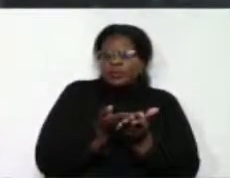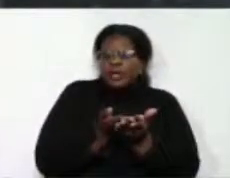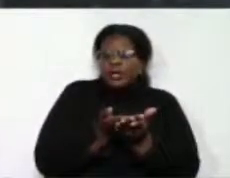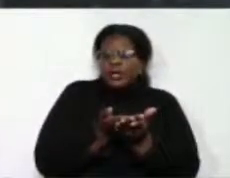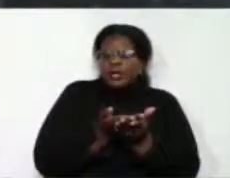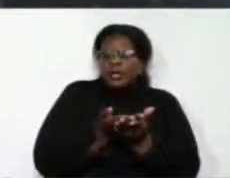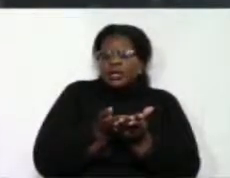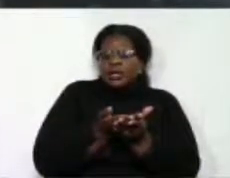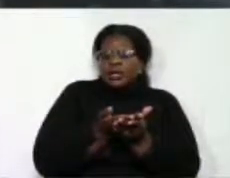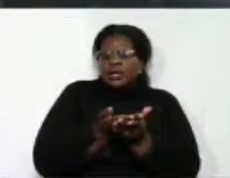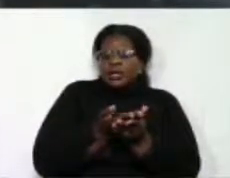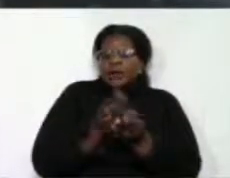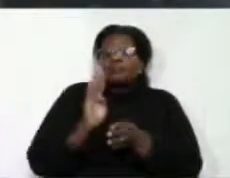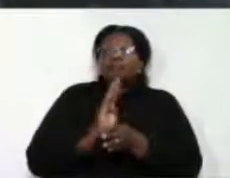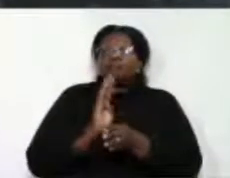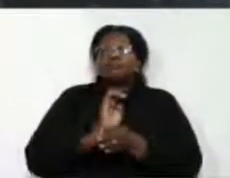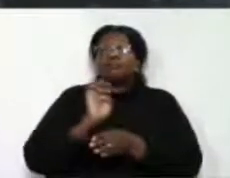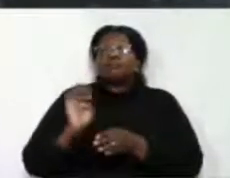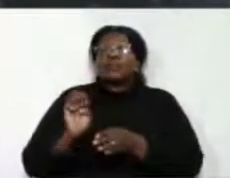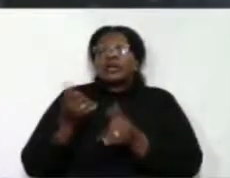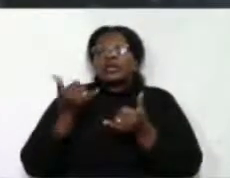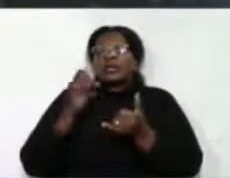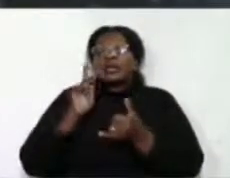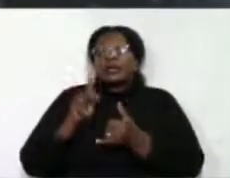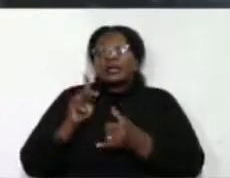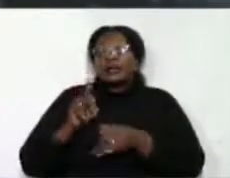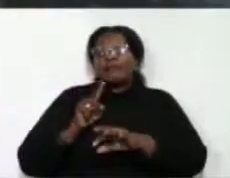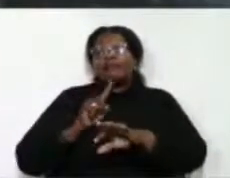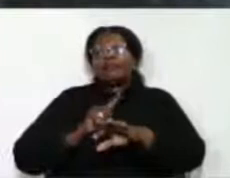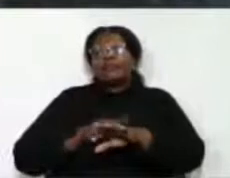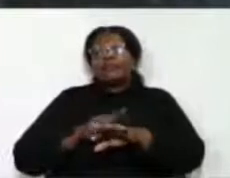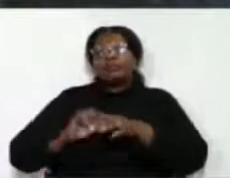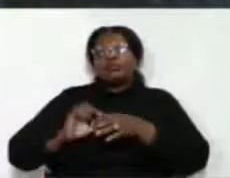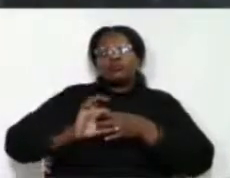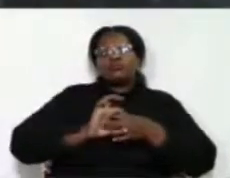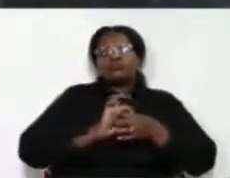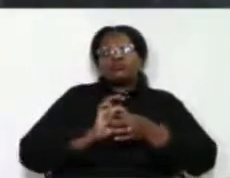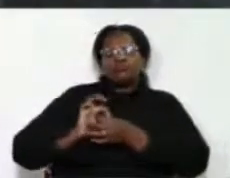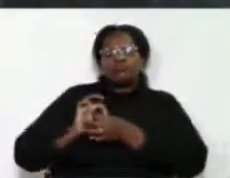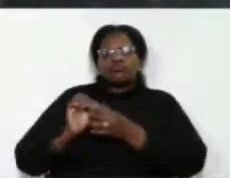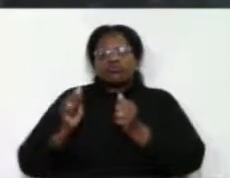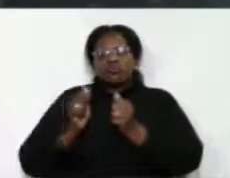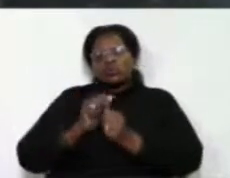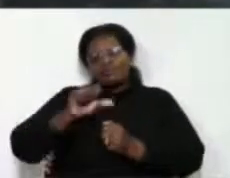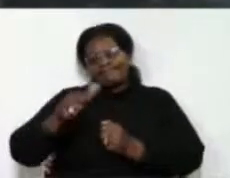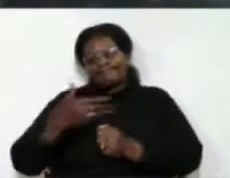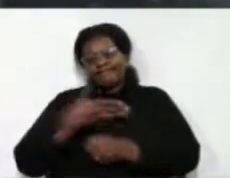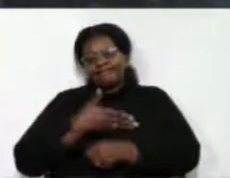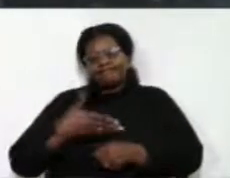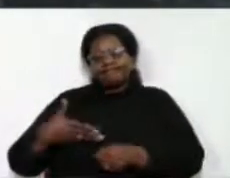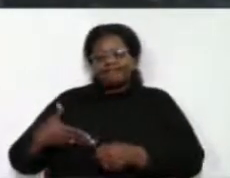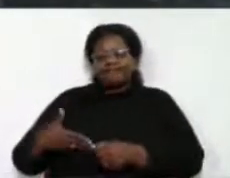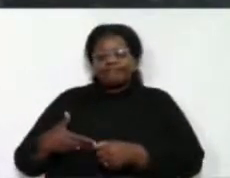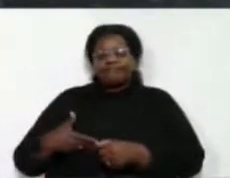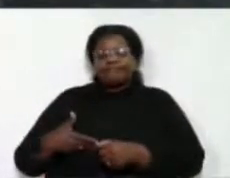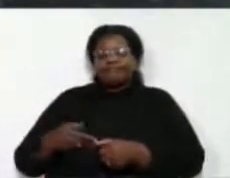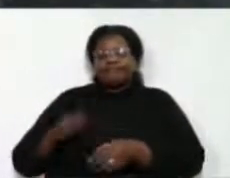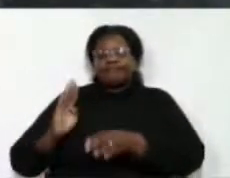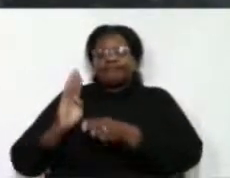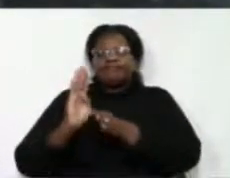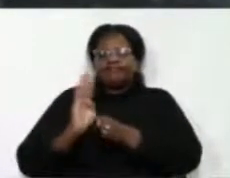your business and the opportunity to connect with other female entrepreneurs walking the